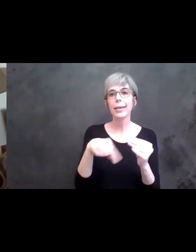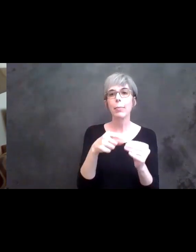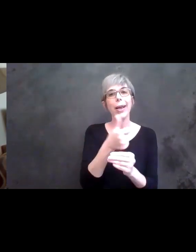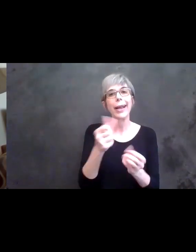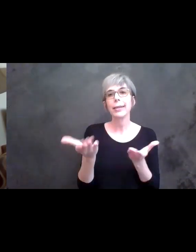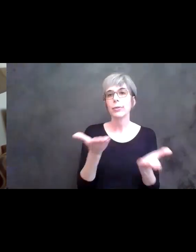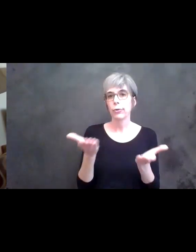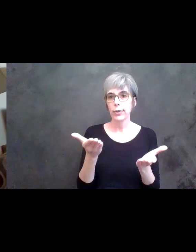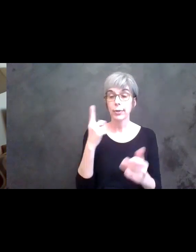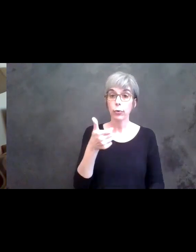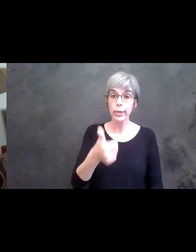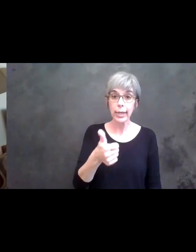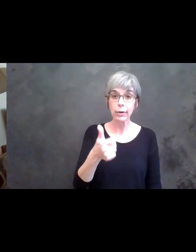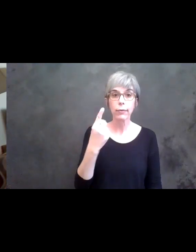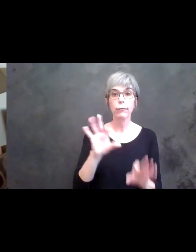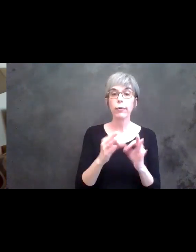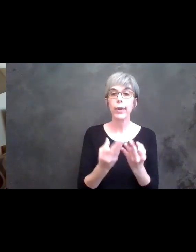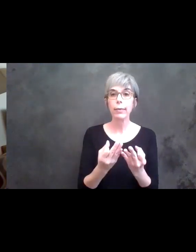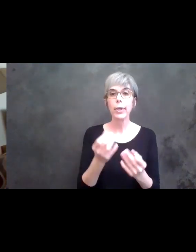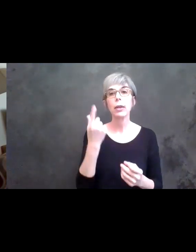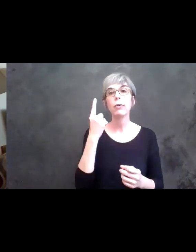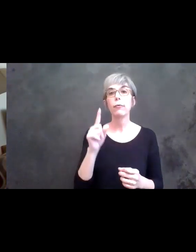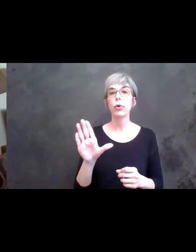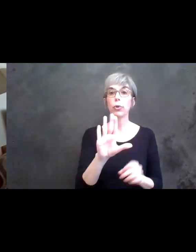to you, your family, and the families that you serve.